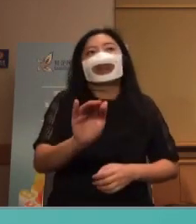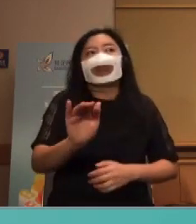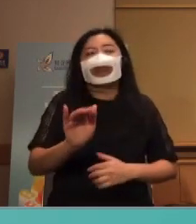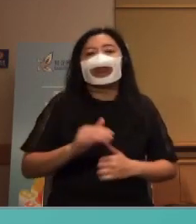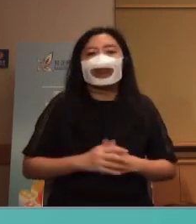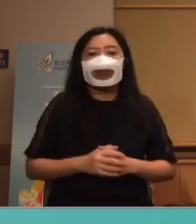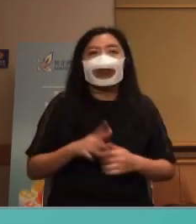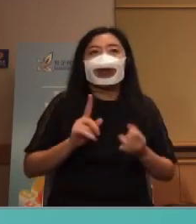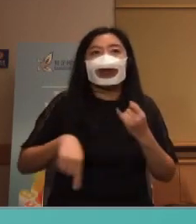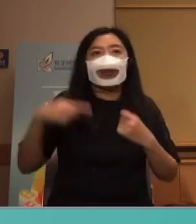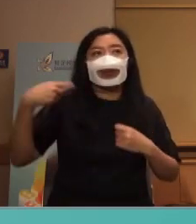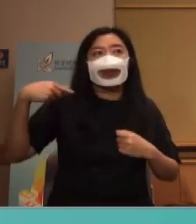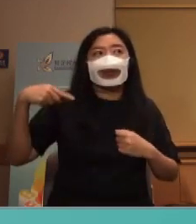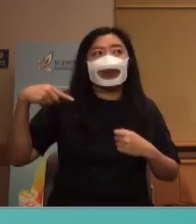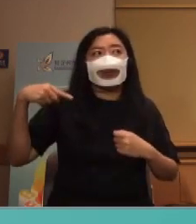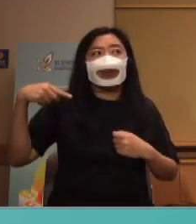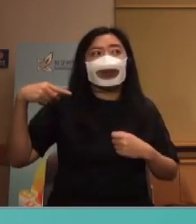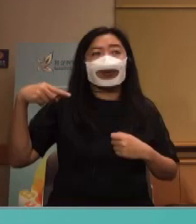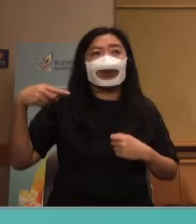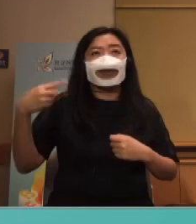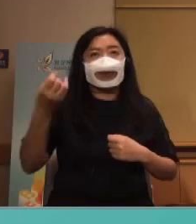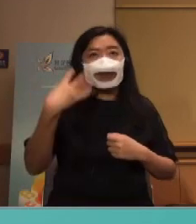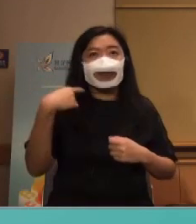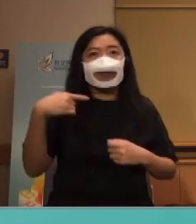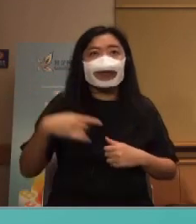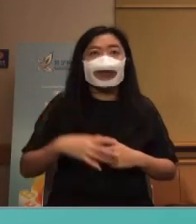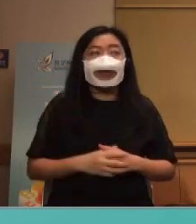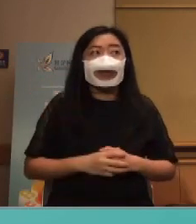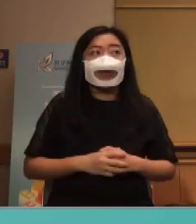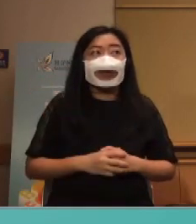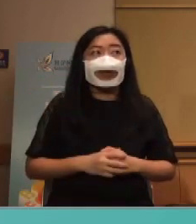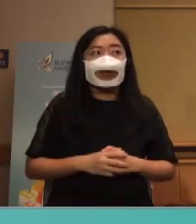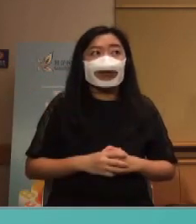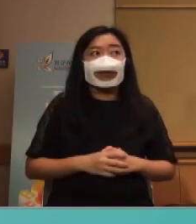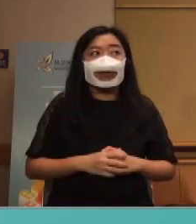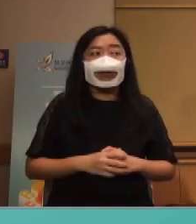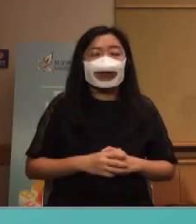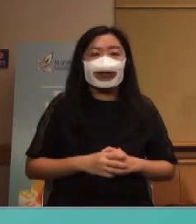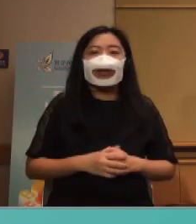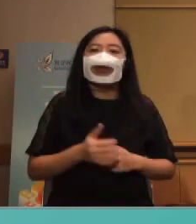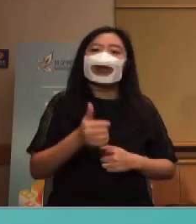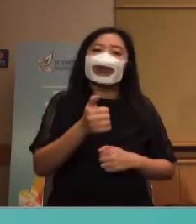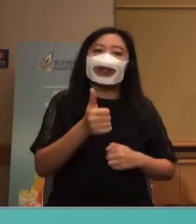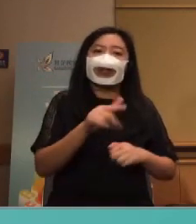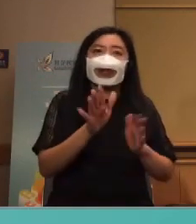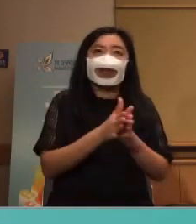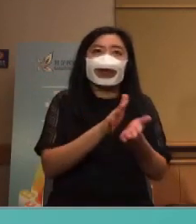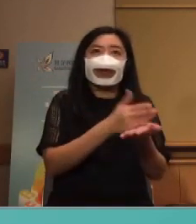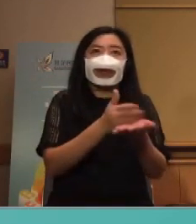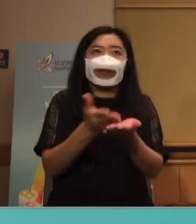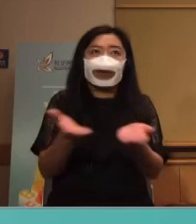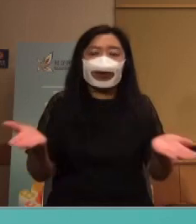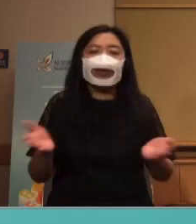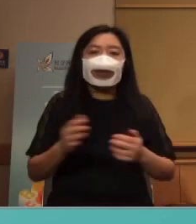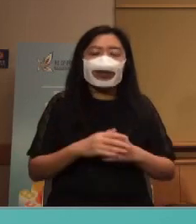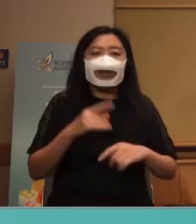One more question. Time for one more. Hi. Thank you for sharing. I actually asked the same question for